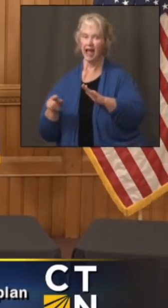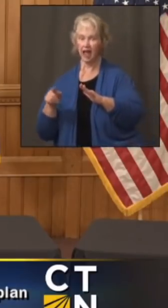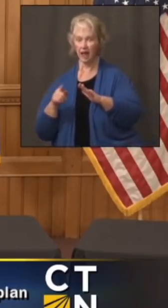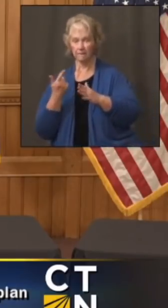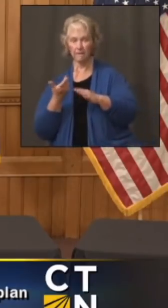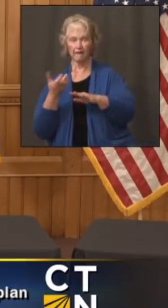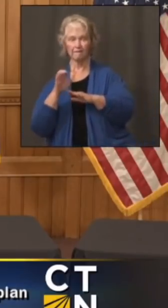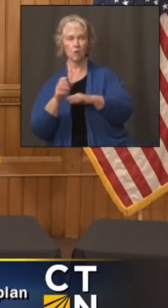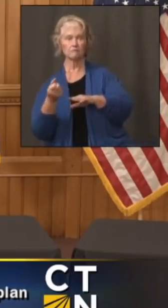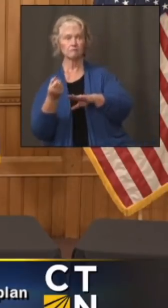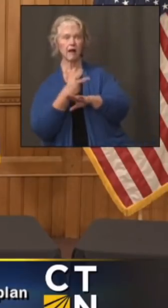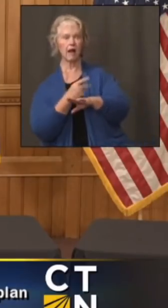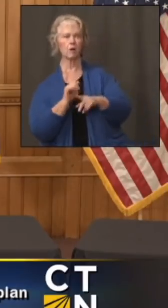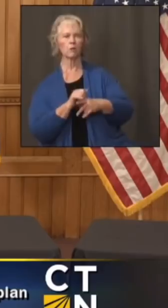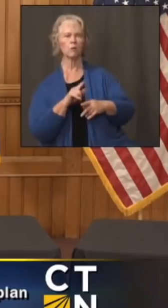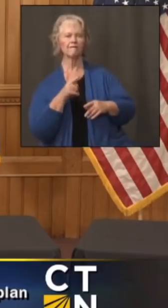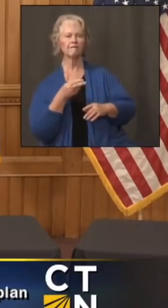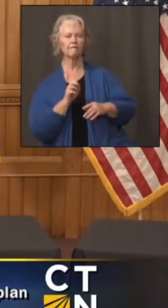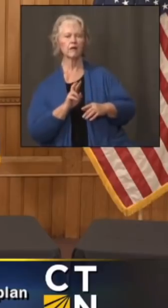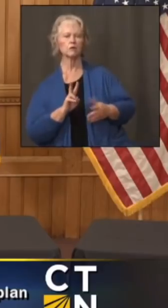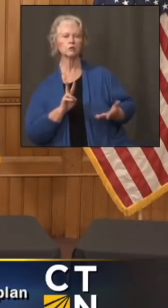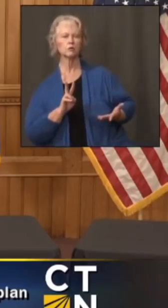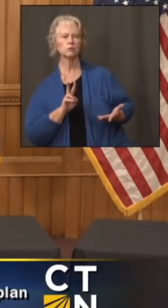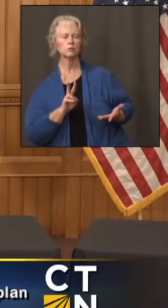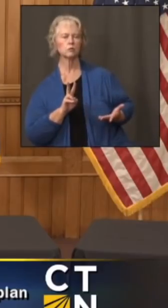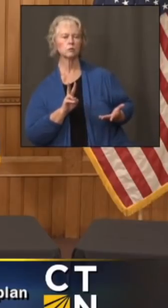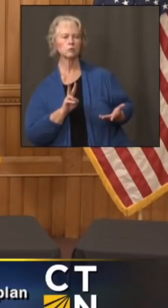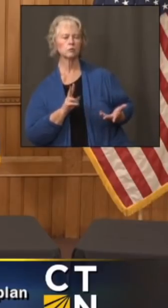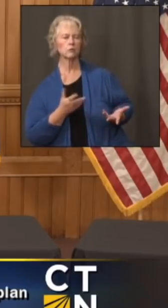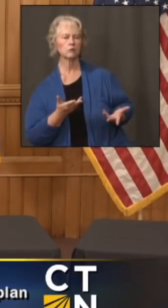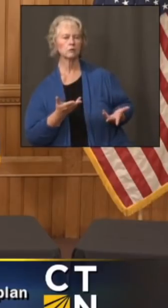phase 2? How do you plan for that?